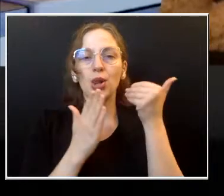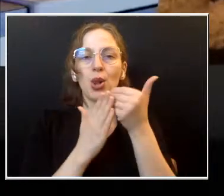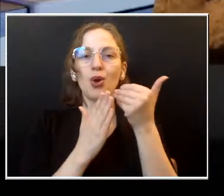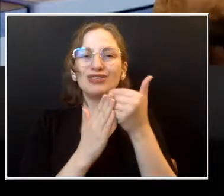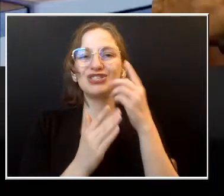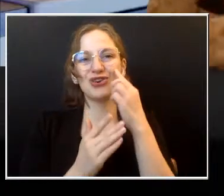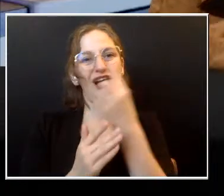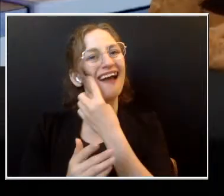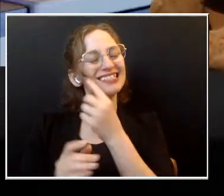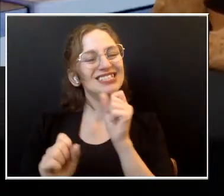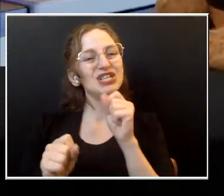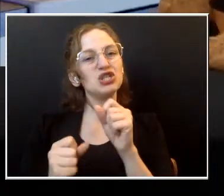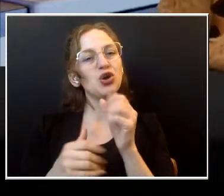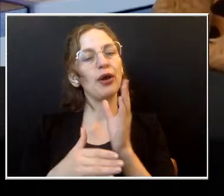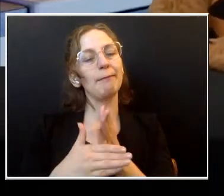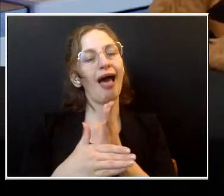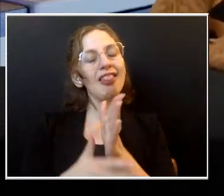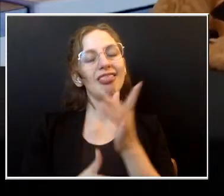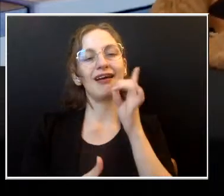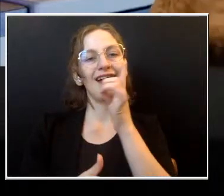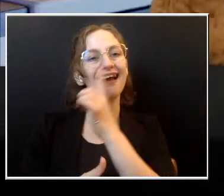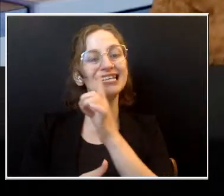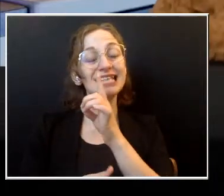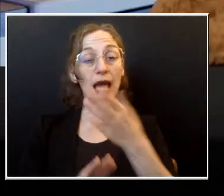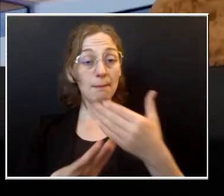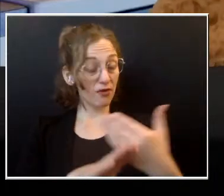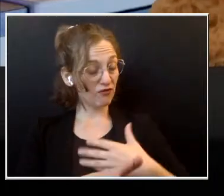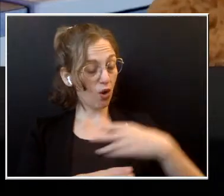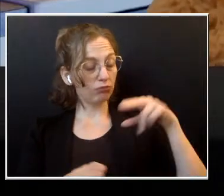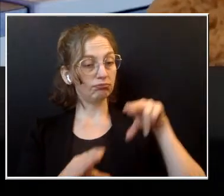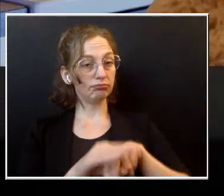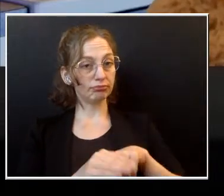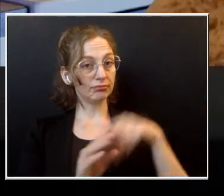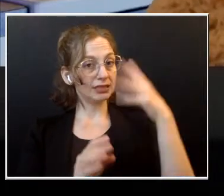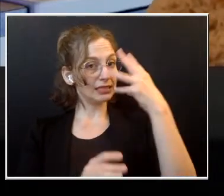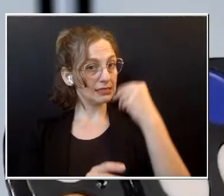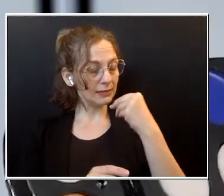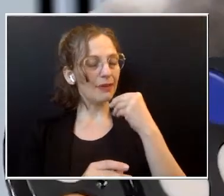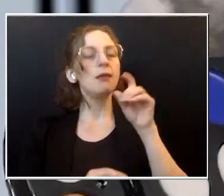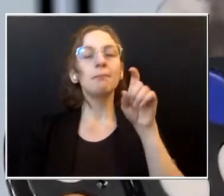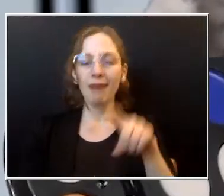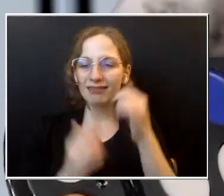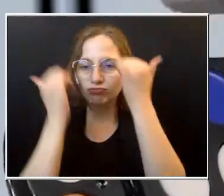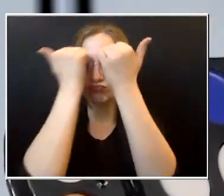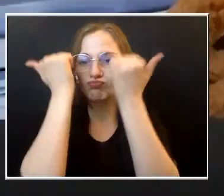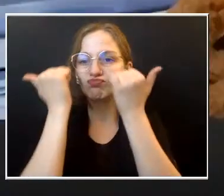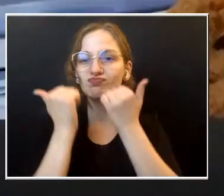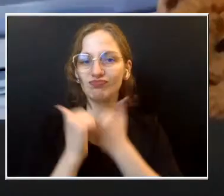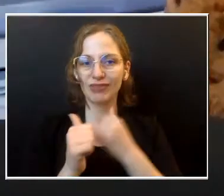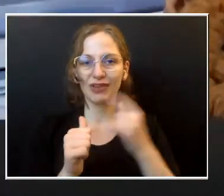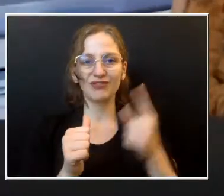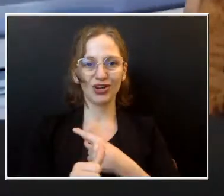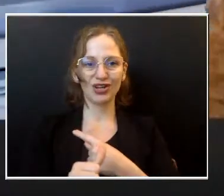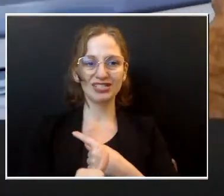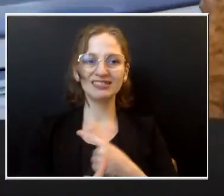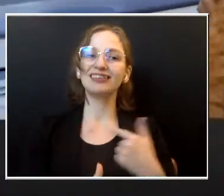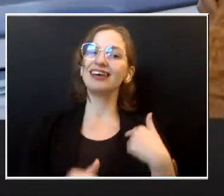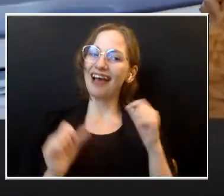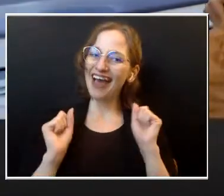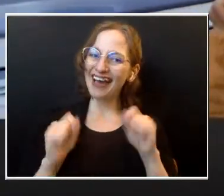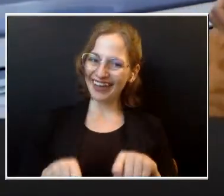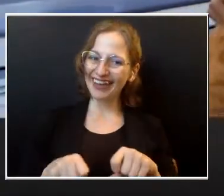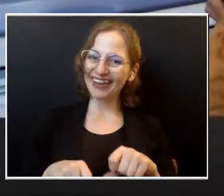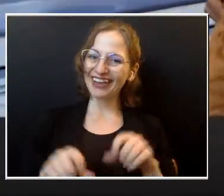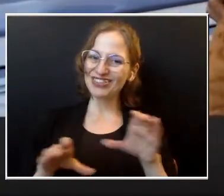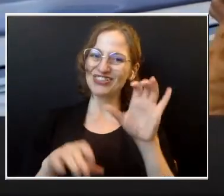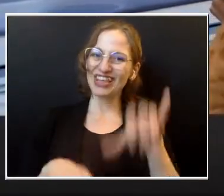go to bed so it doesn't irritate your skin or get into your eyes while you sleep. I can do that. We just want to make sure everyone is